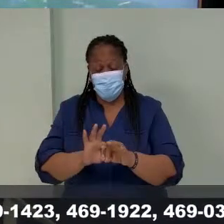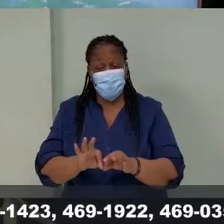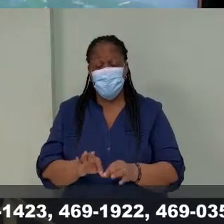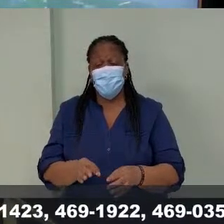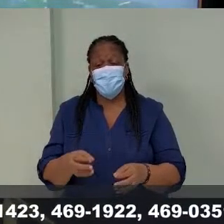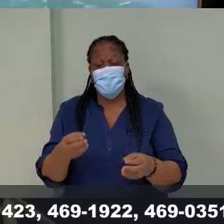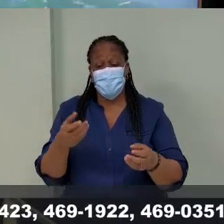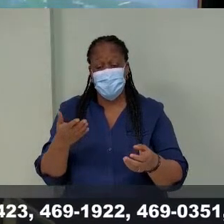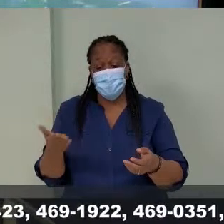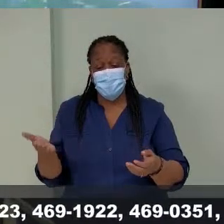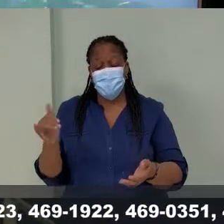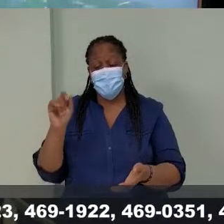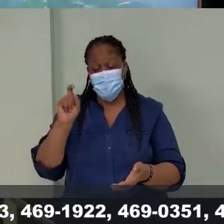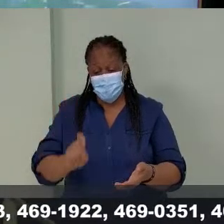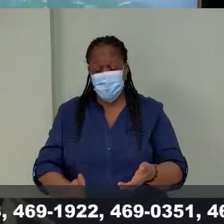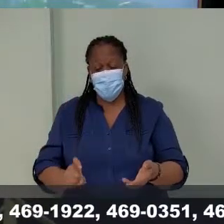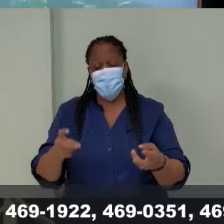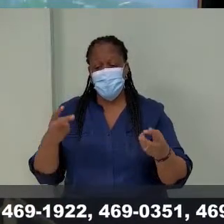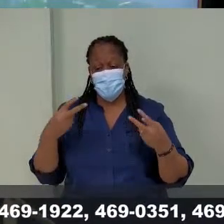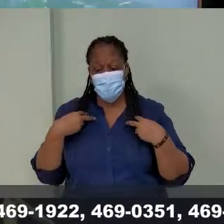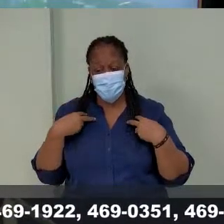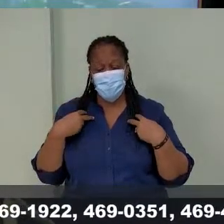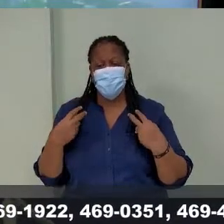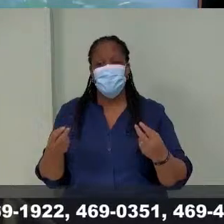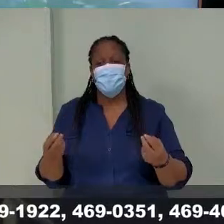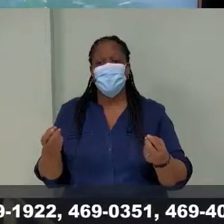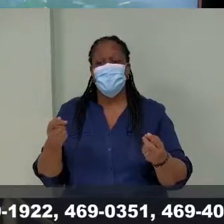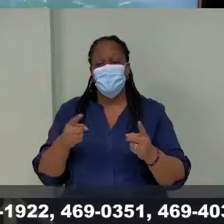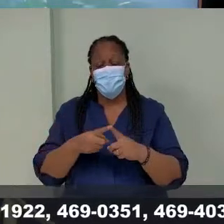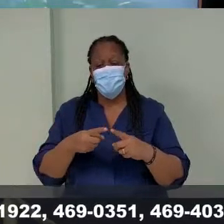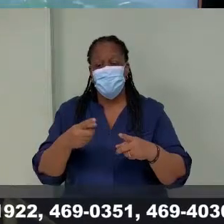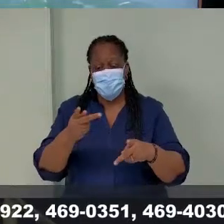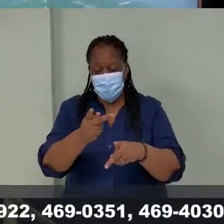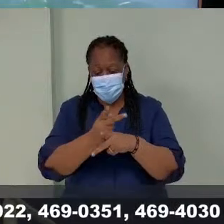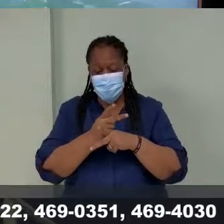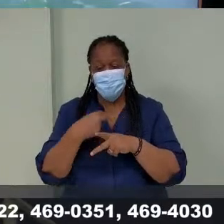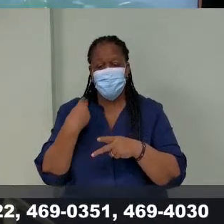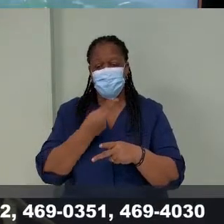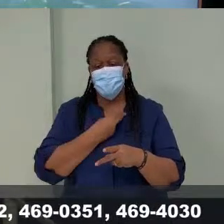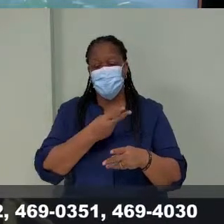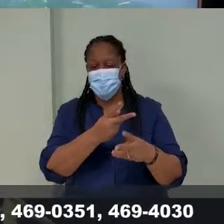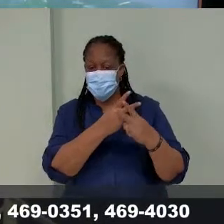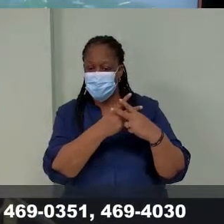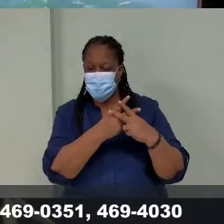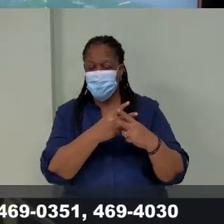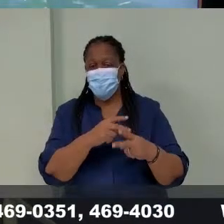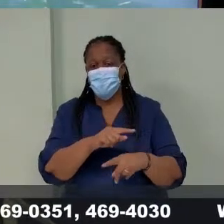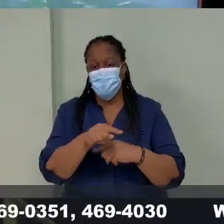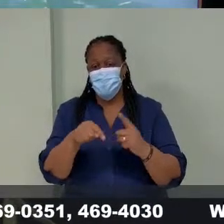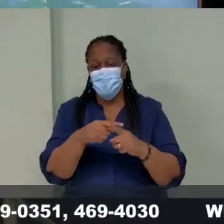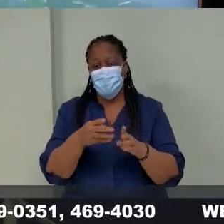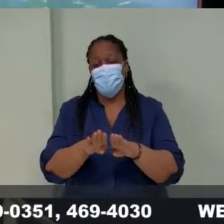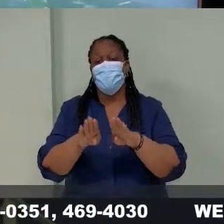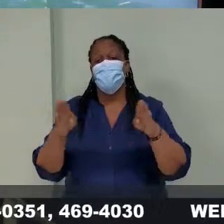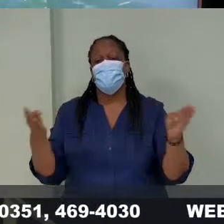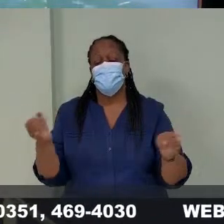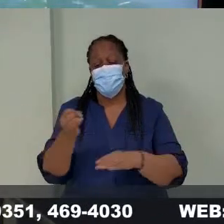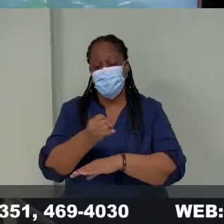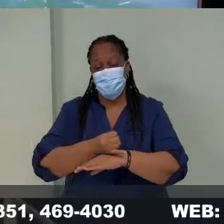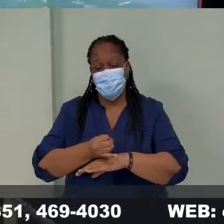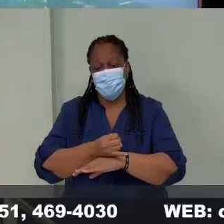that will help to keep us safe upon the reopening of our borders.